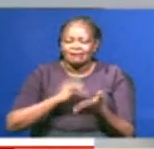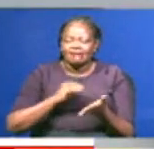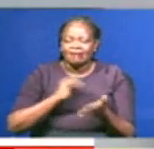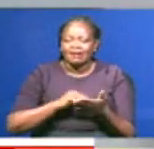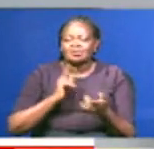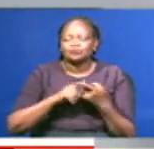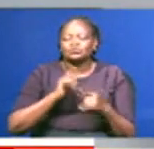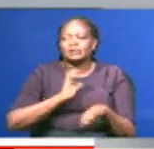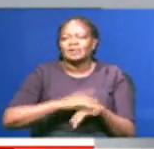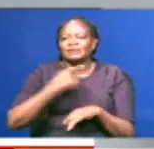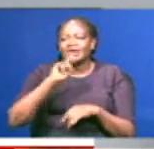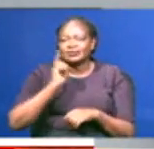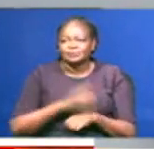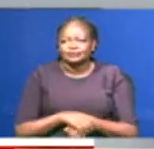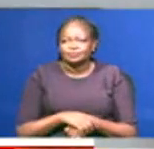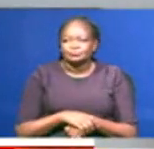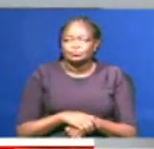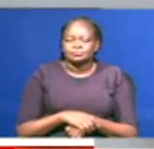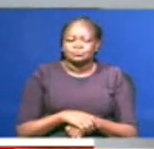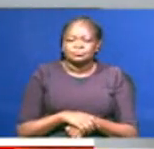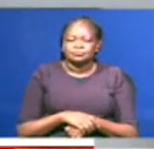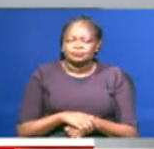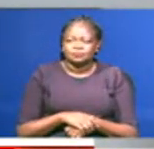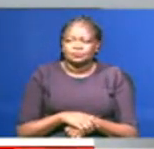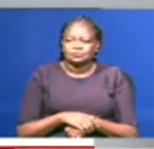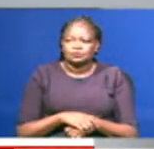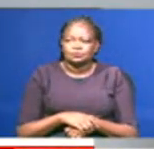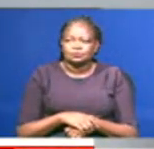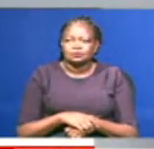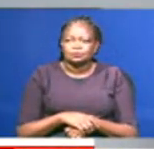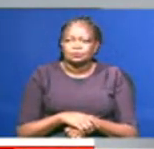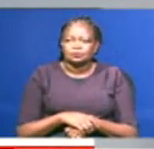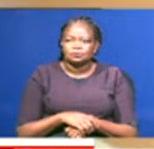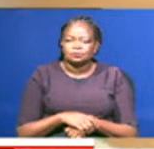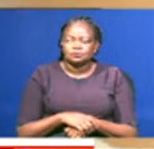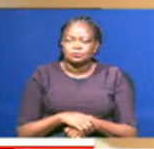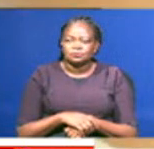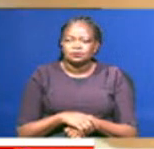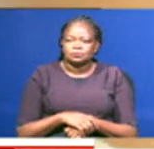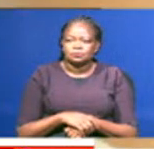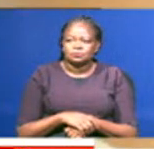right. Frederick Mwoki for Prime Edition.